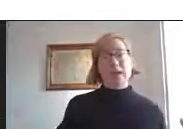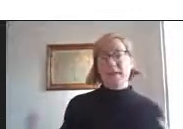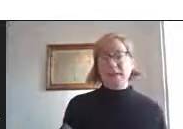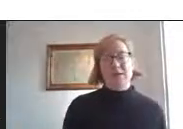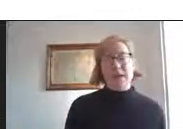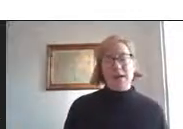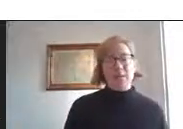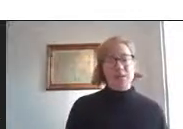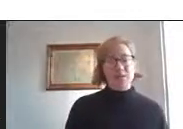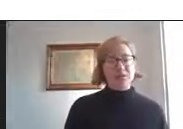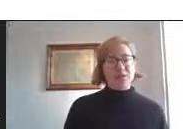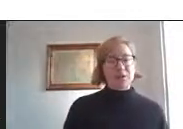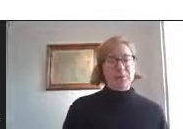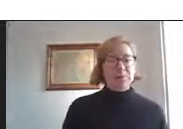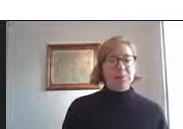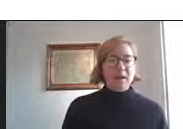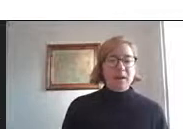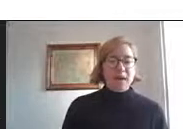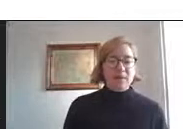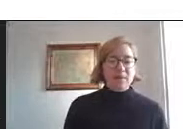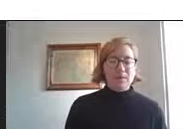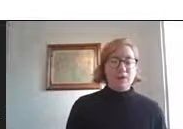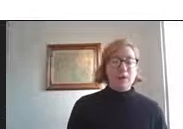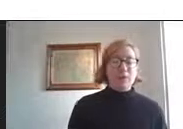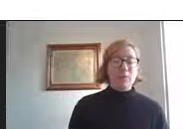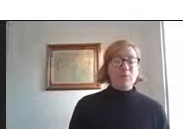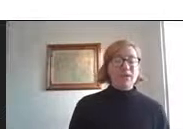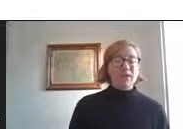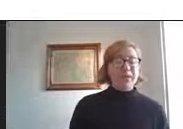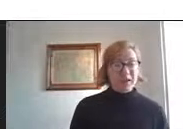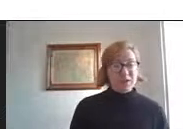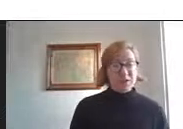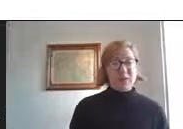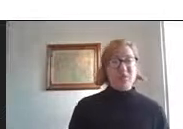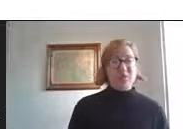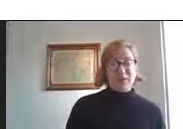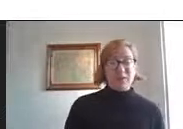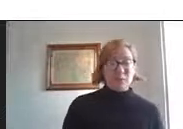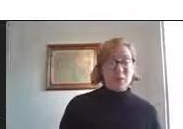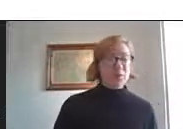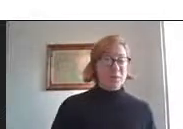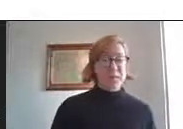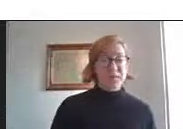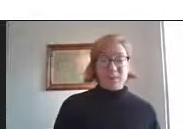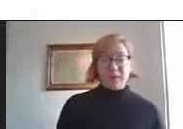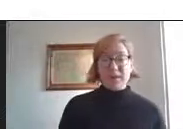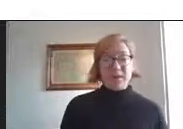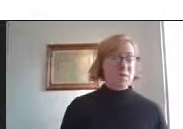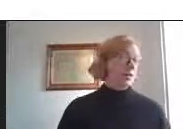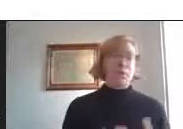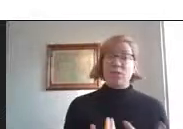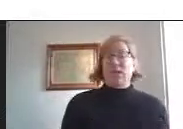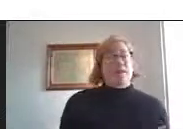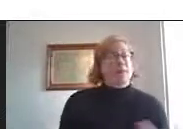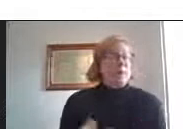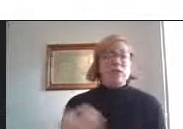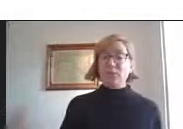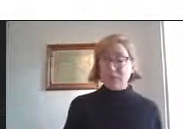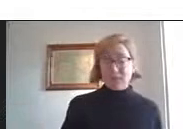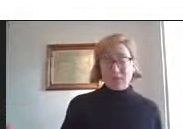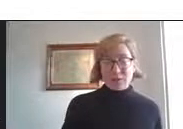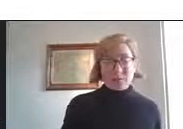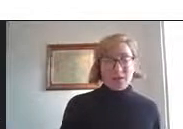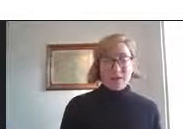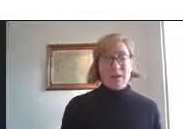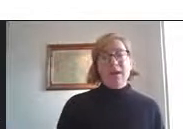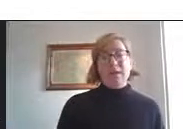verbally or communicating to their potential. Don't bring attention to the fact that the pupil doesn't speak, to the fact that they speak